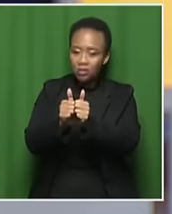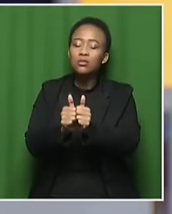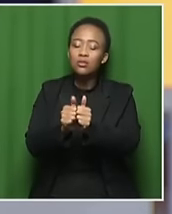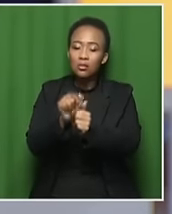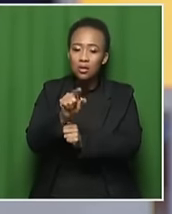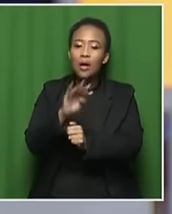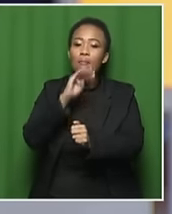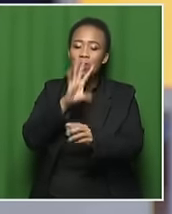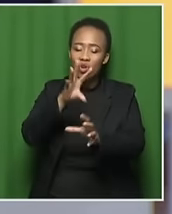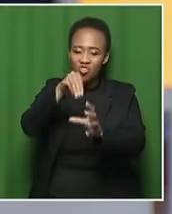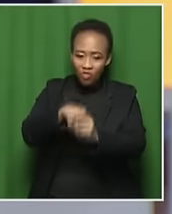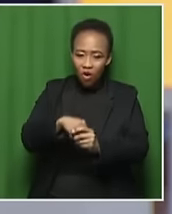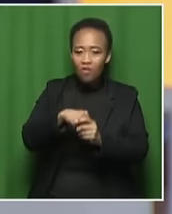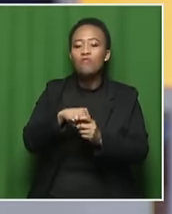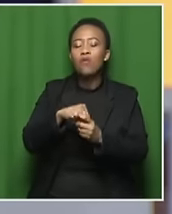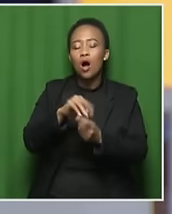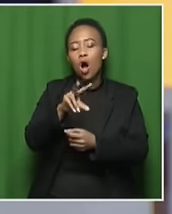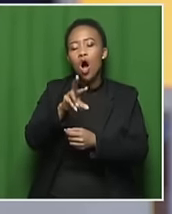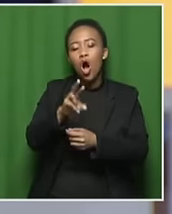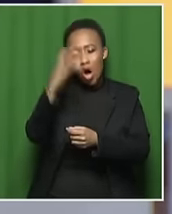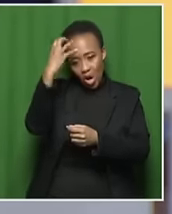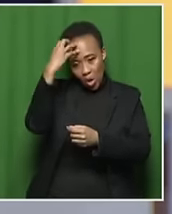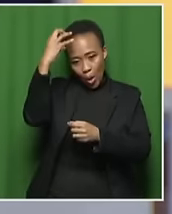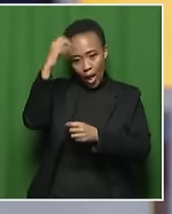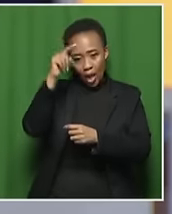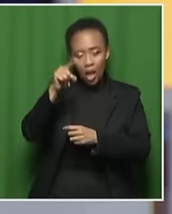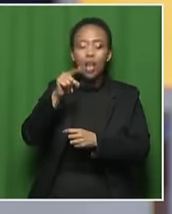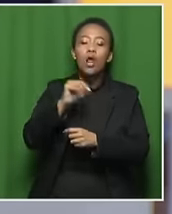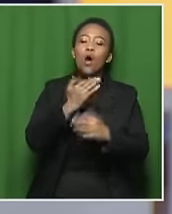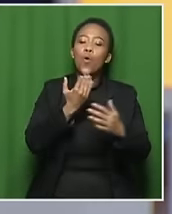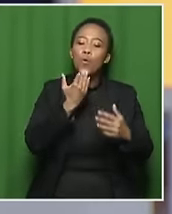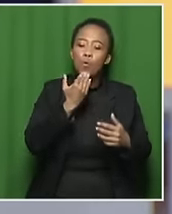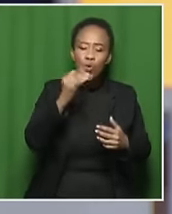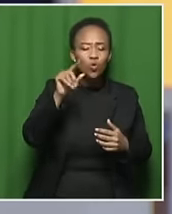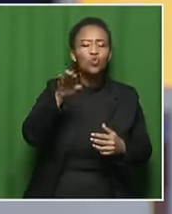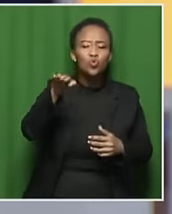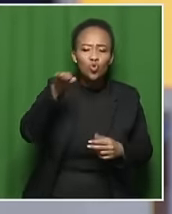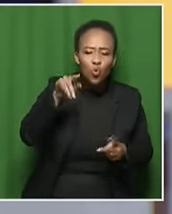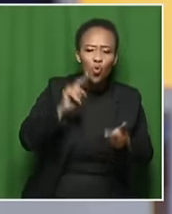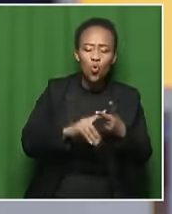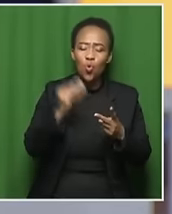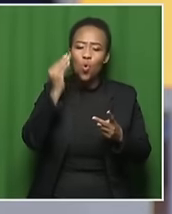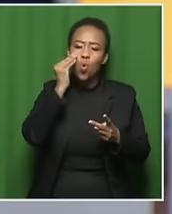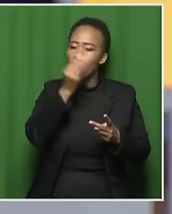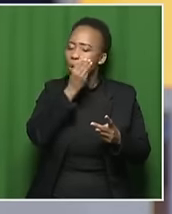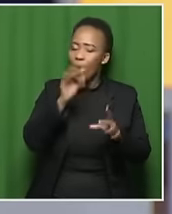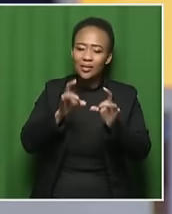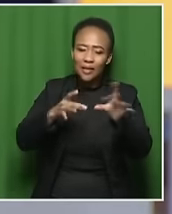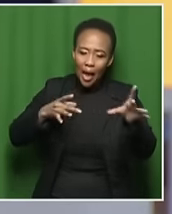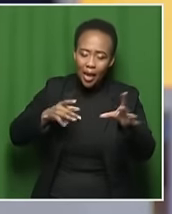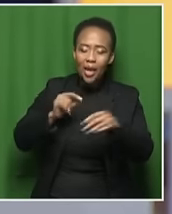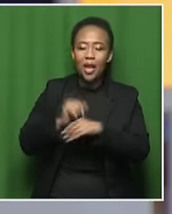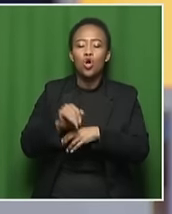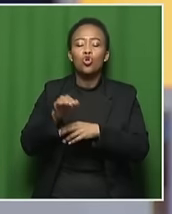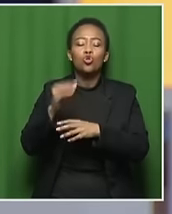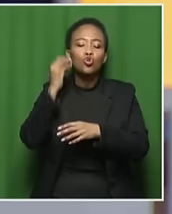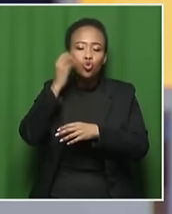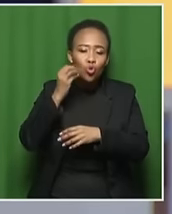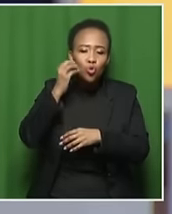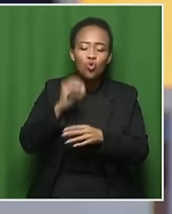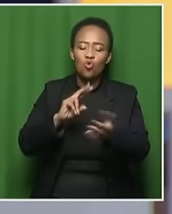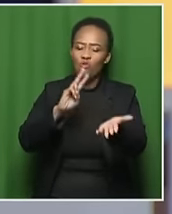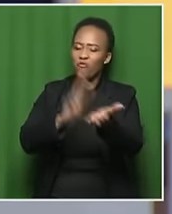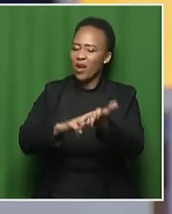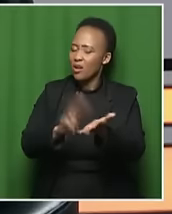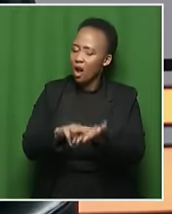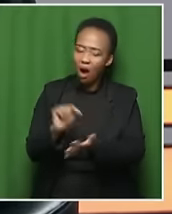involves royal leaders in this country, both Khoisan, Zulu, Pedi, Venda, Sotho. They are part